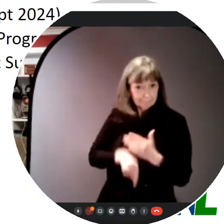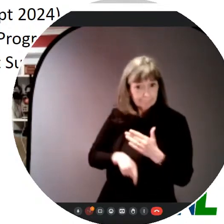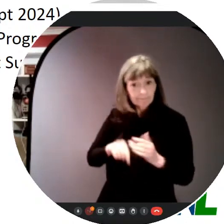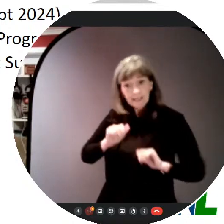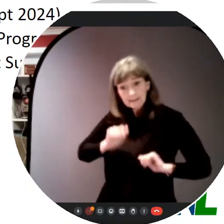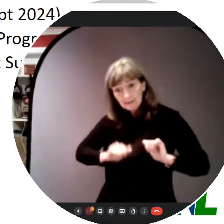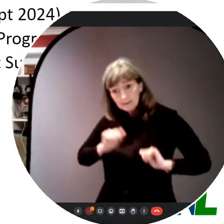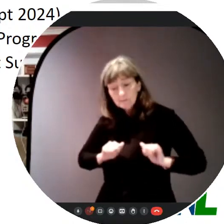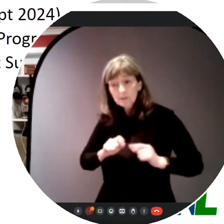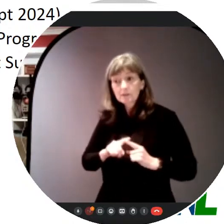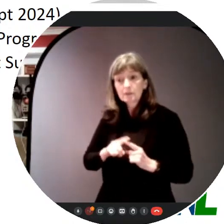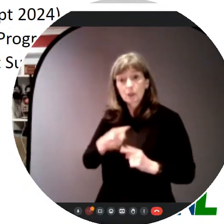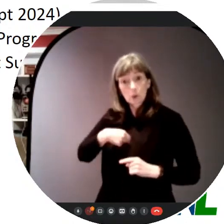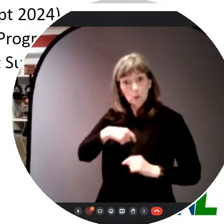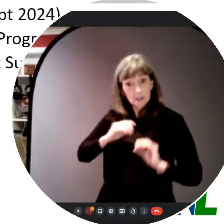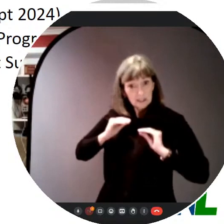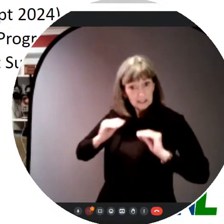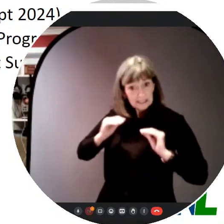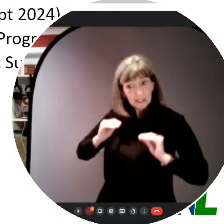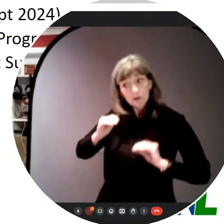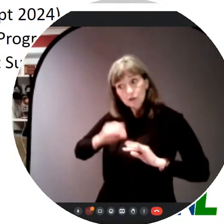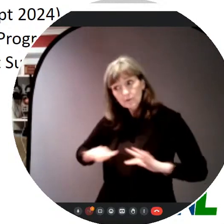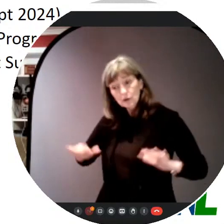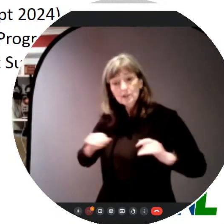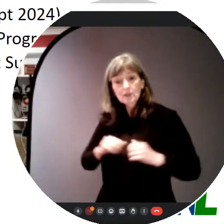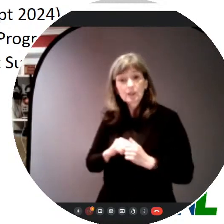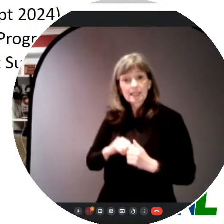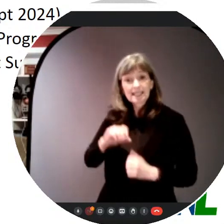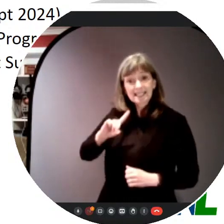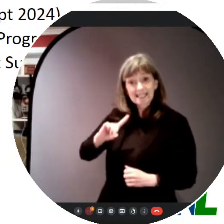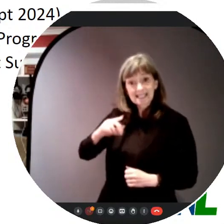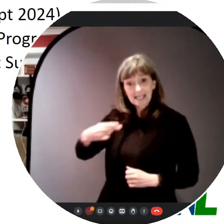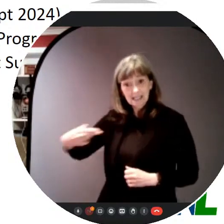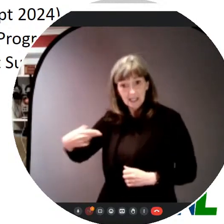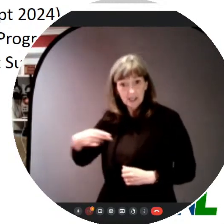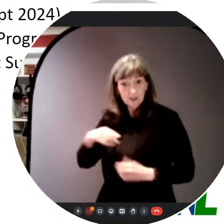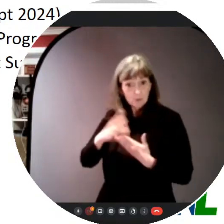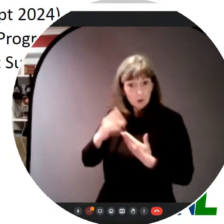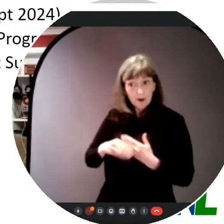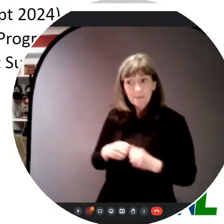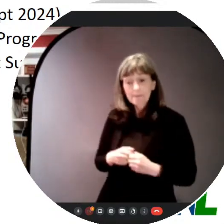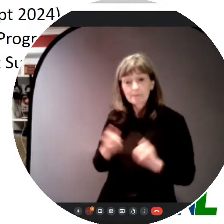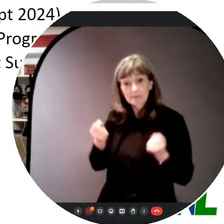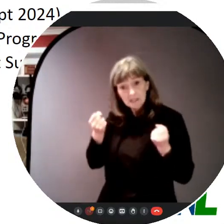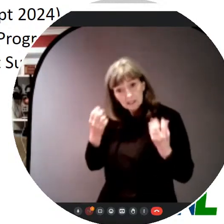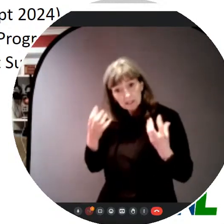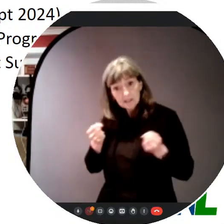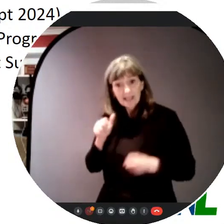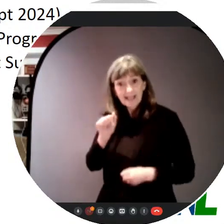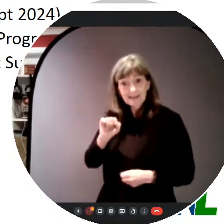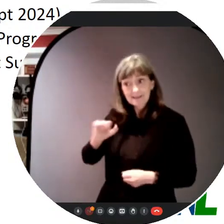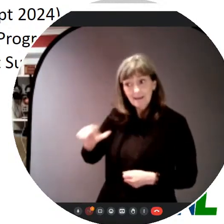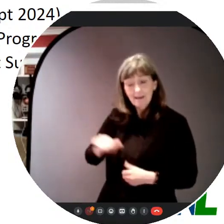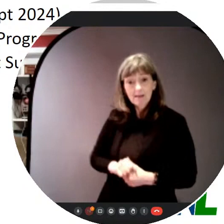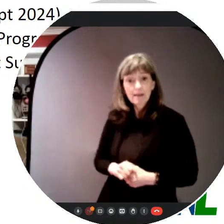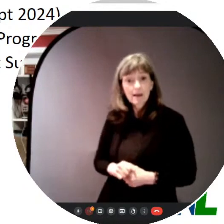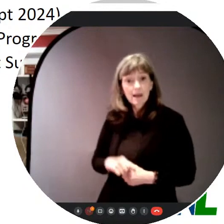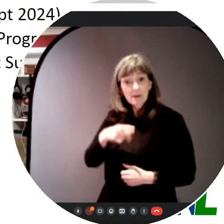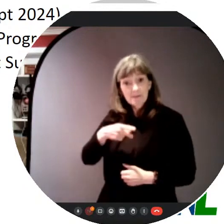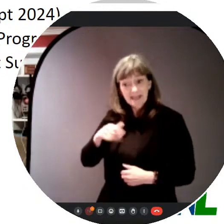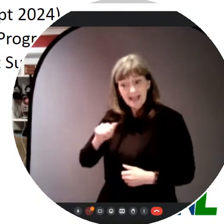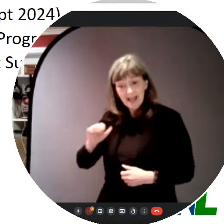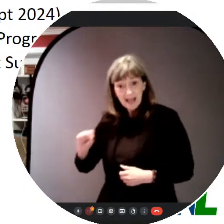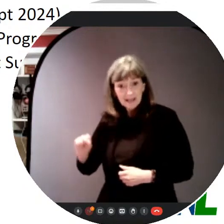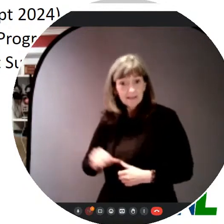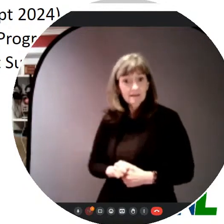We teach about diversity. We have DHH programming, ASL, our PASS, and our